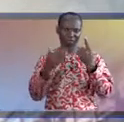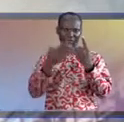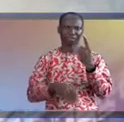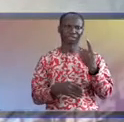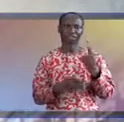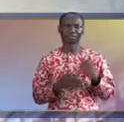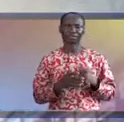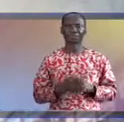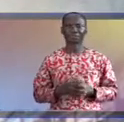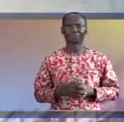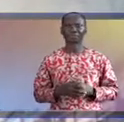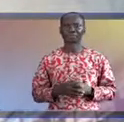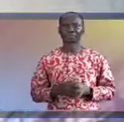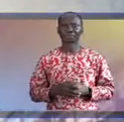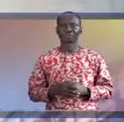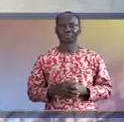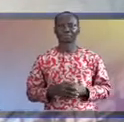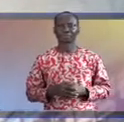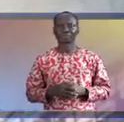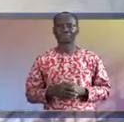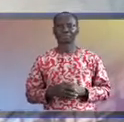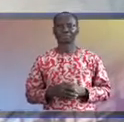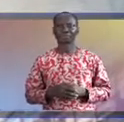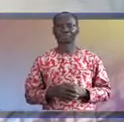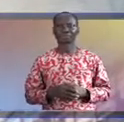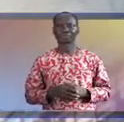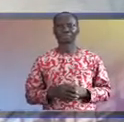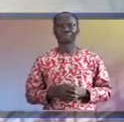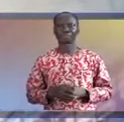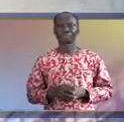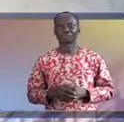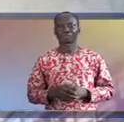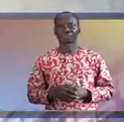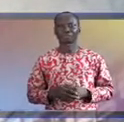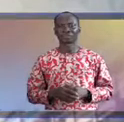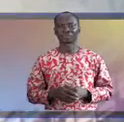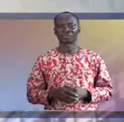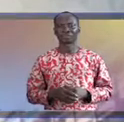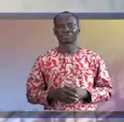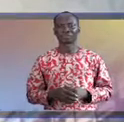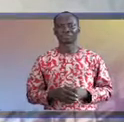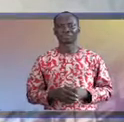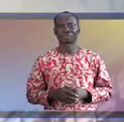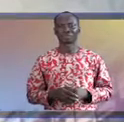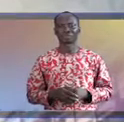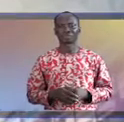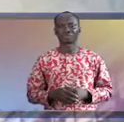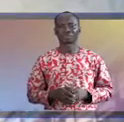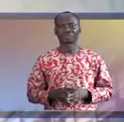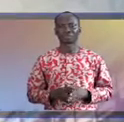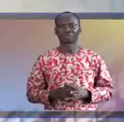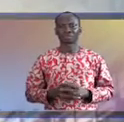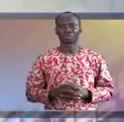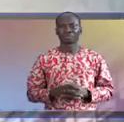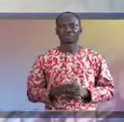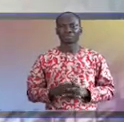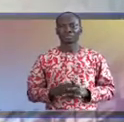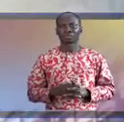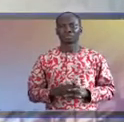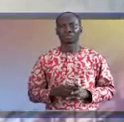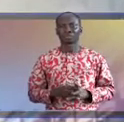the subject of baptism in chronological order, this should be the first ever